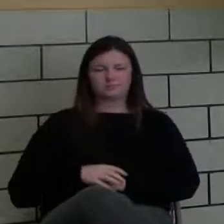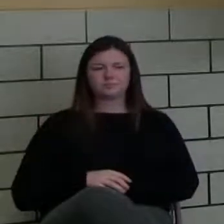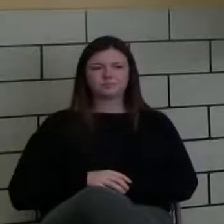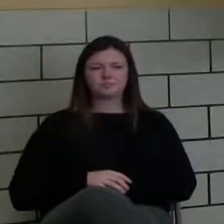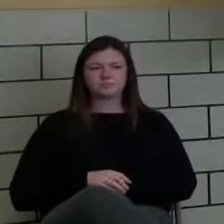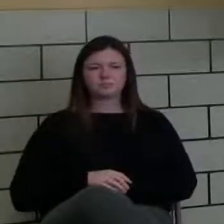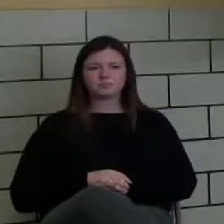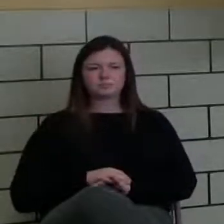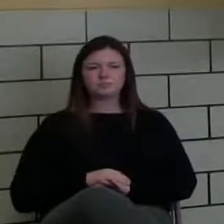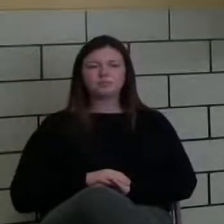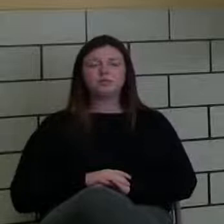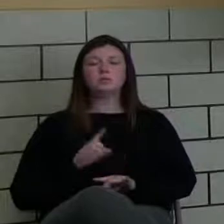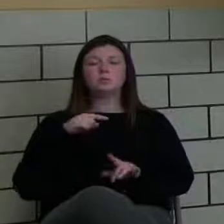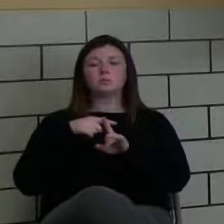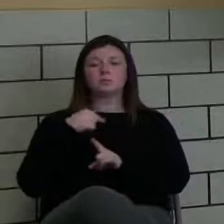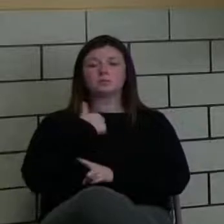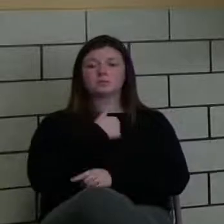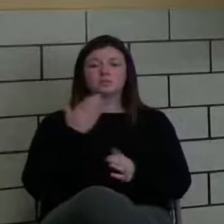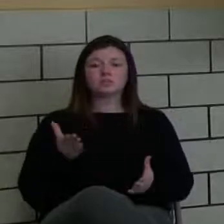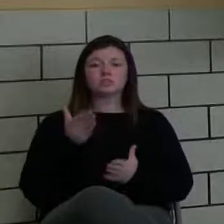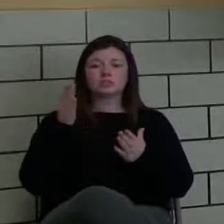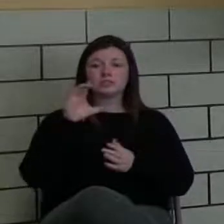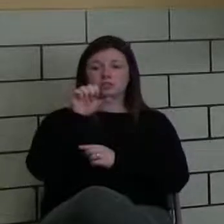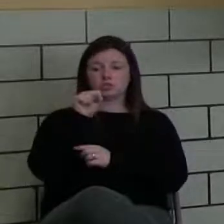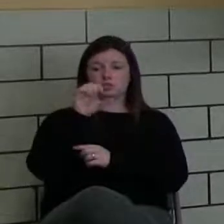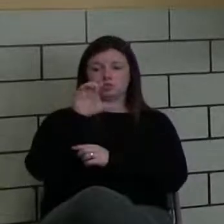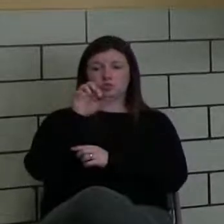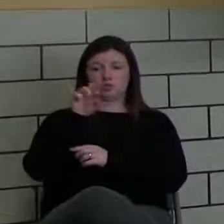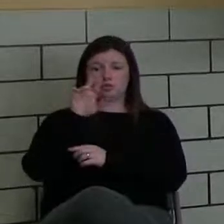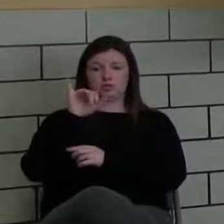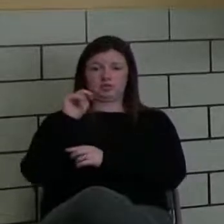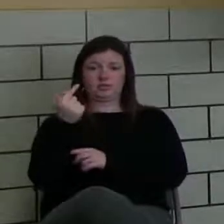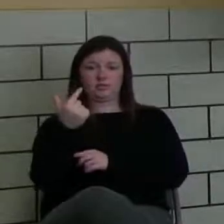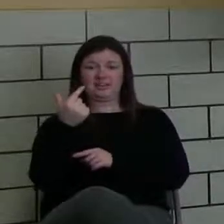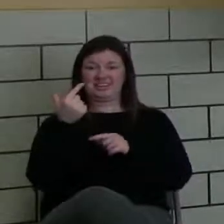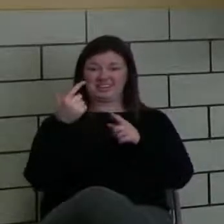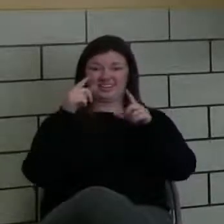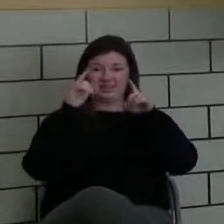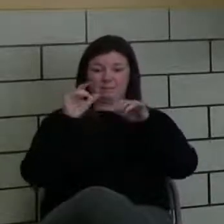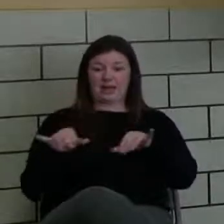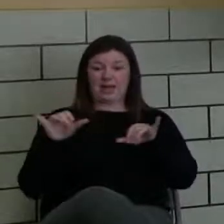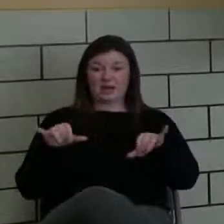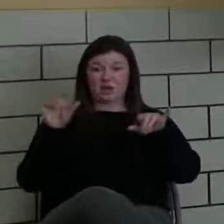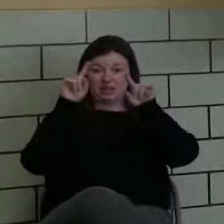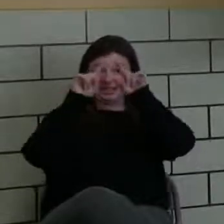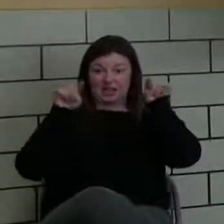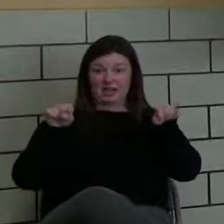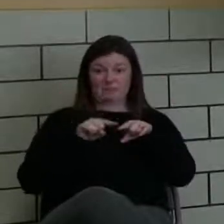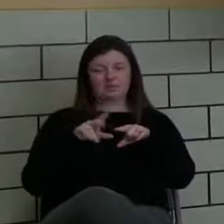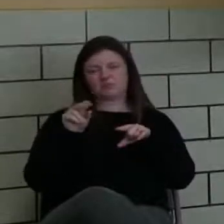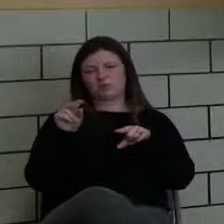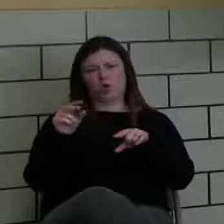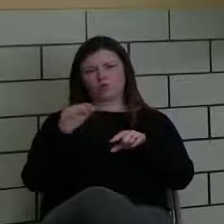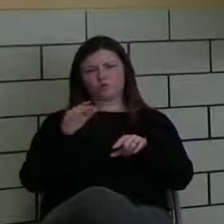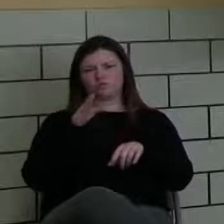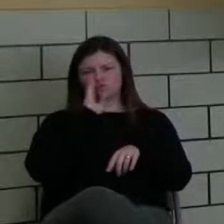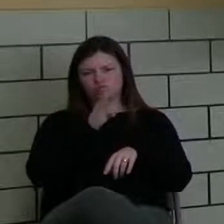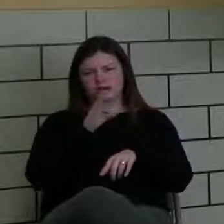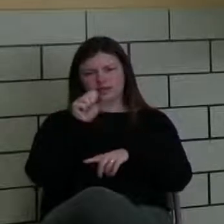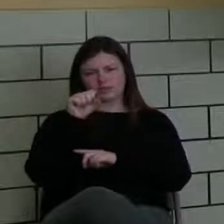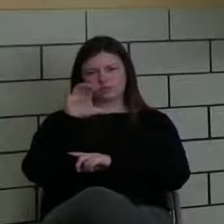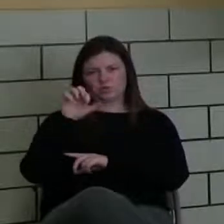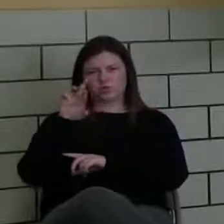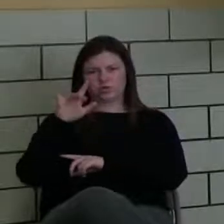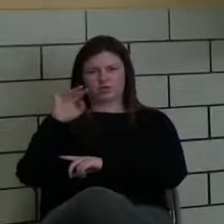the scoring in this area is straight scoring instead of the diamond pattern. That, along with the